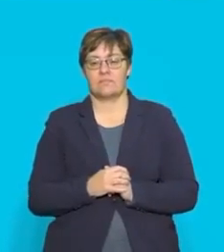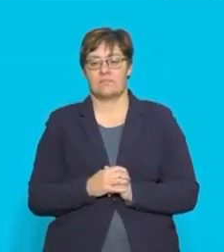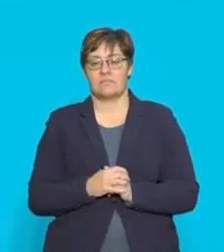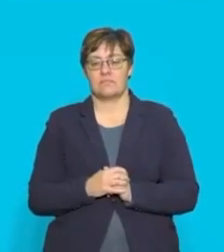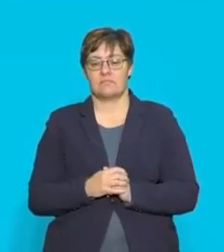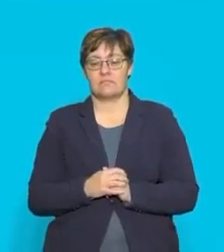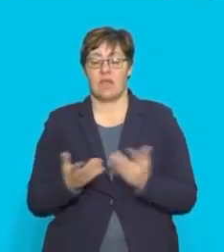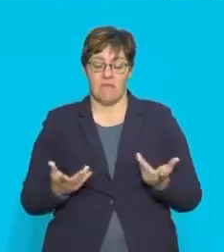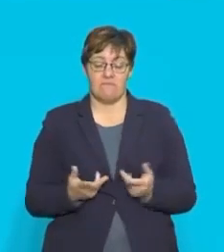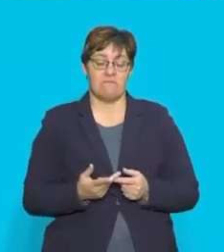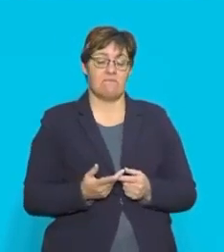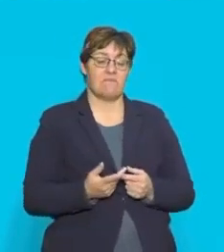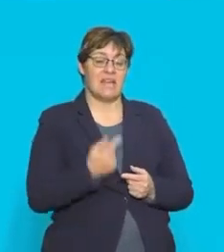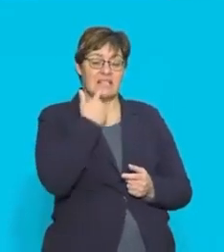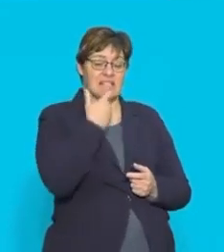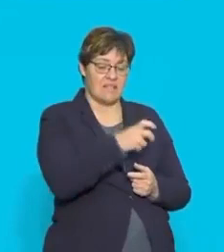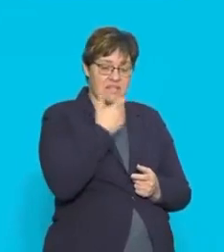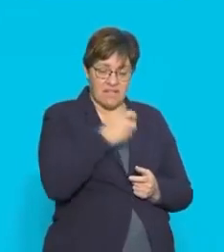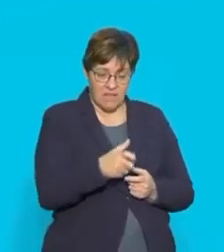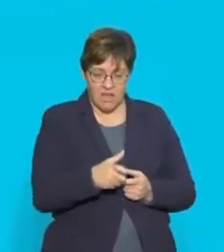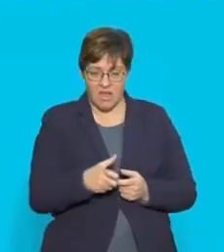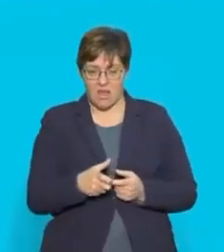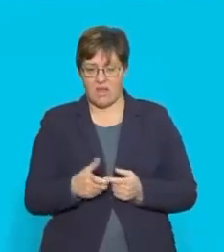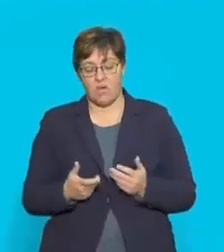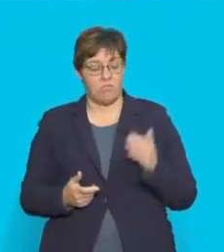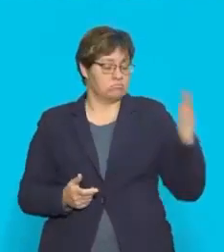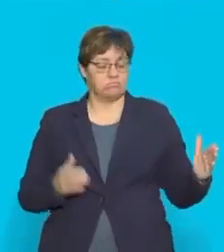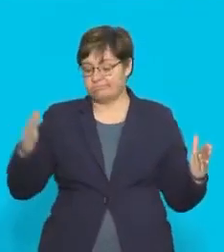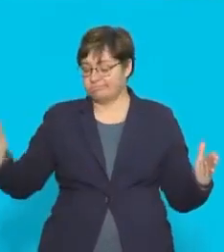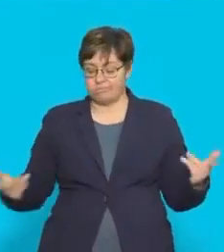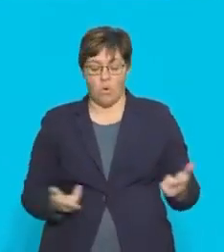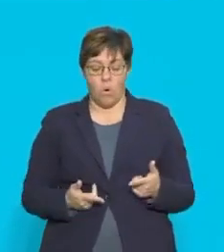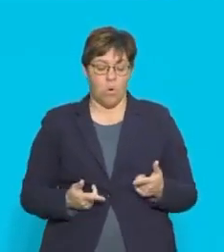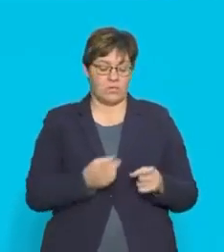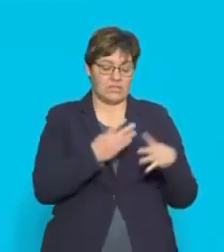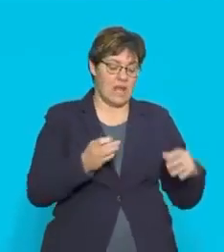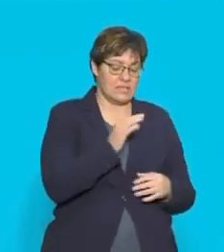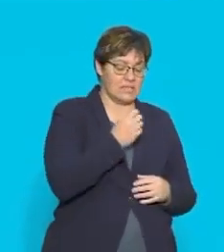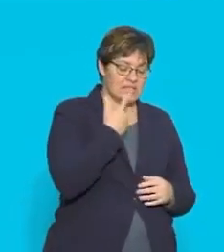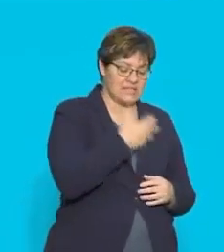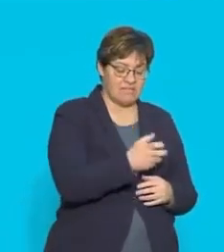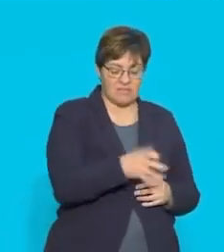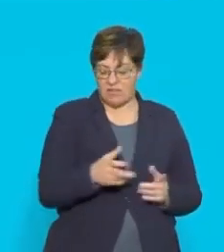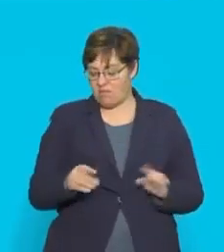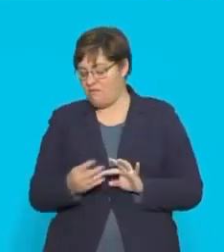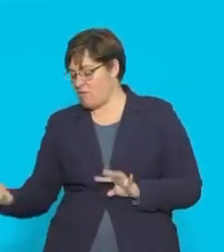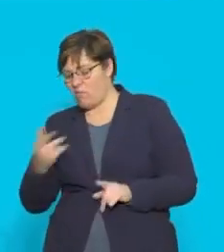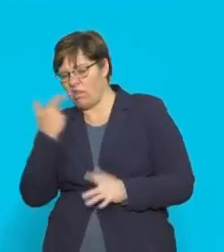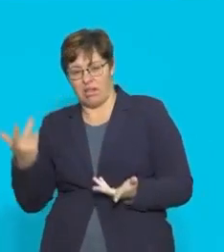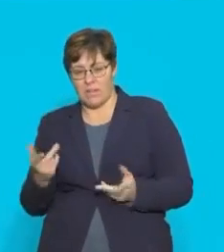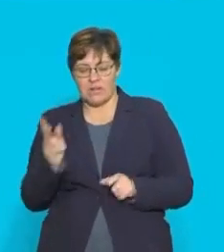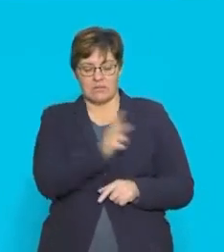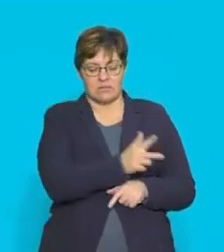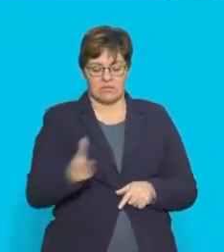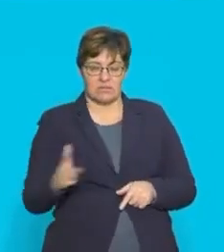silver, silver, and doesn't matter on the sides, or I can have 3 silvers in the beginning and doesn't matter the other 4. So, but the 3 silver must be